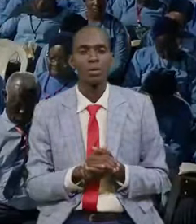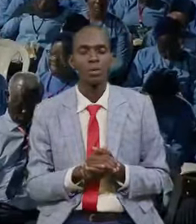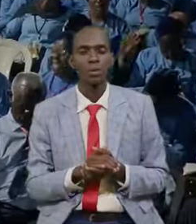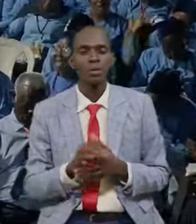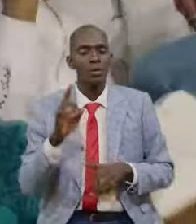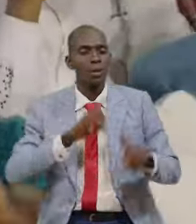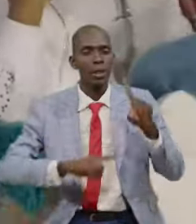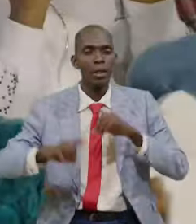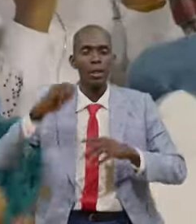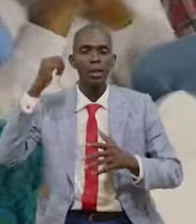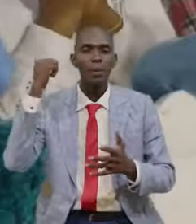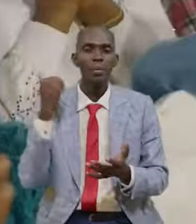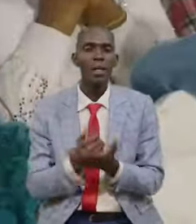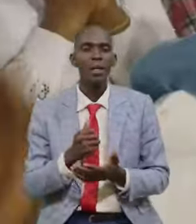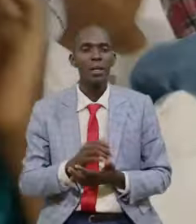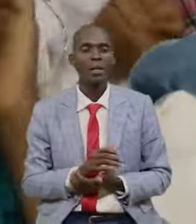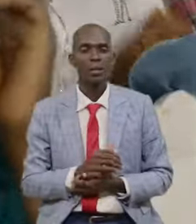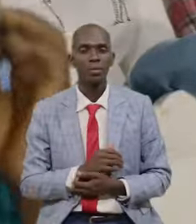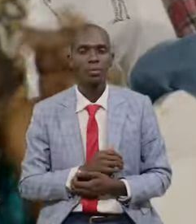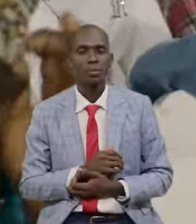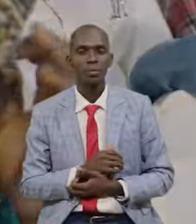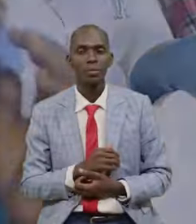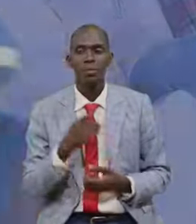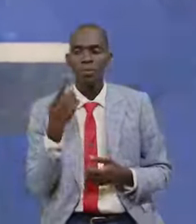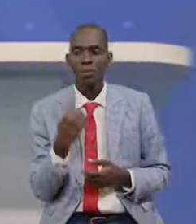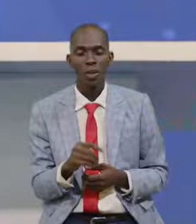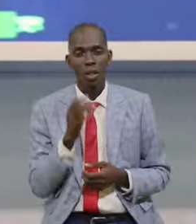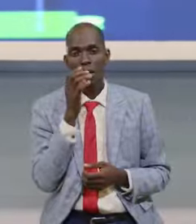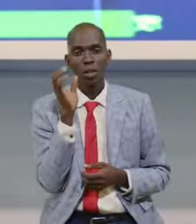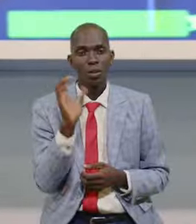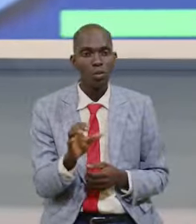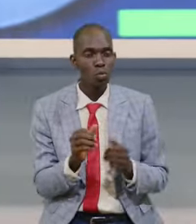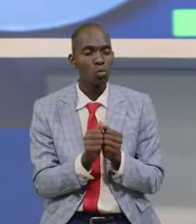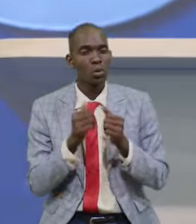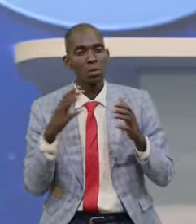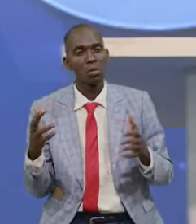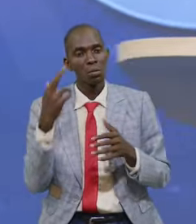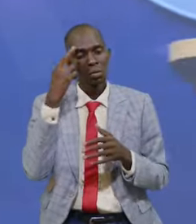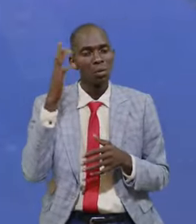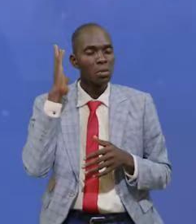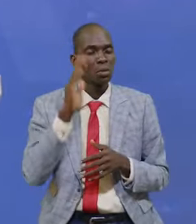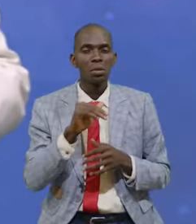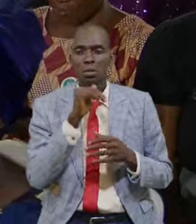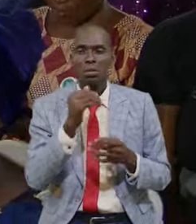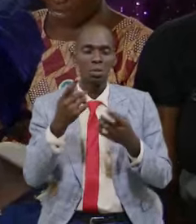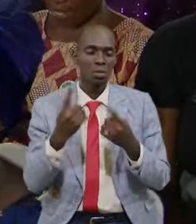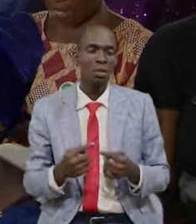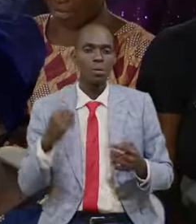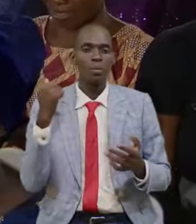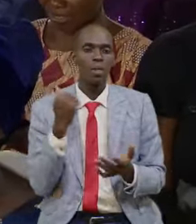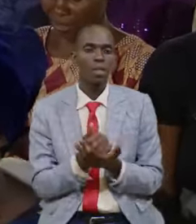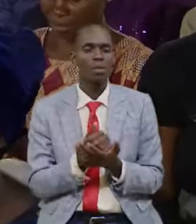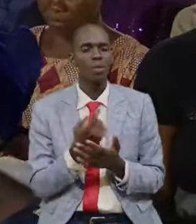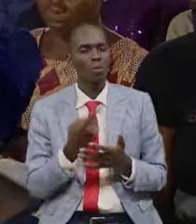amen. The curse causeless shall not come. What does that